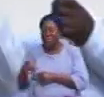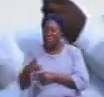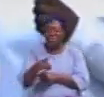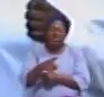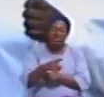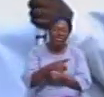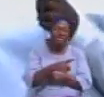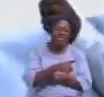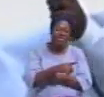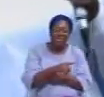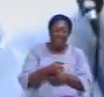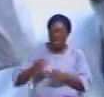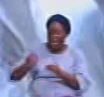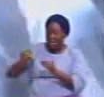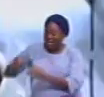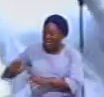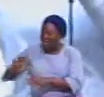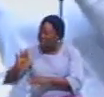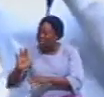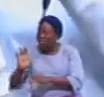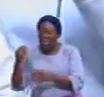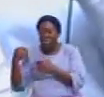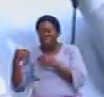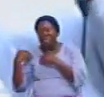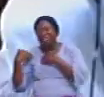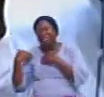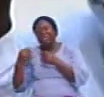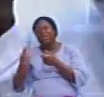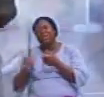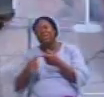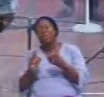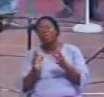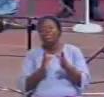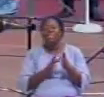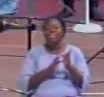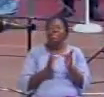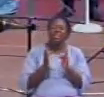for you. Cast your problems unto